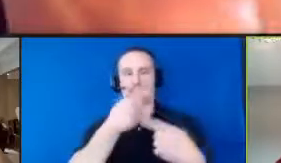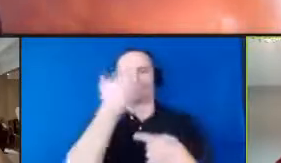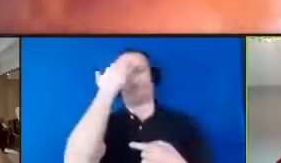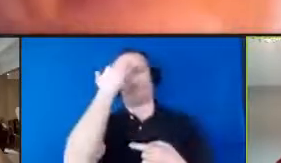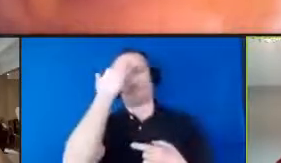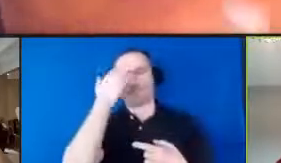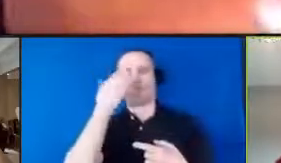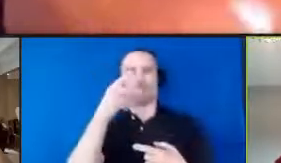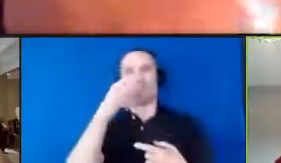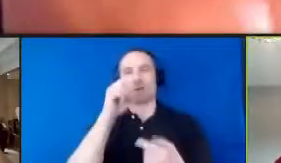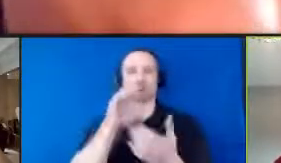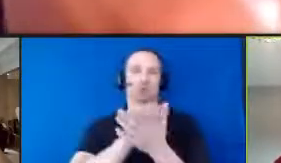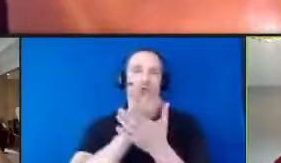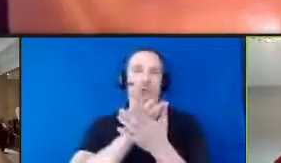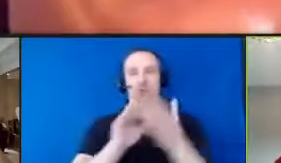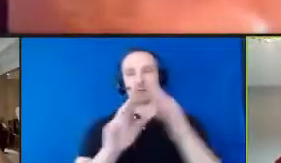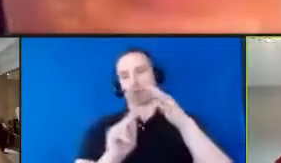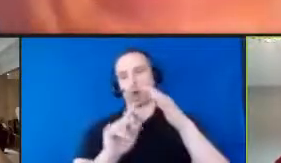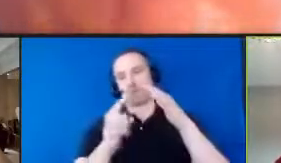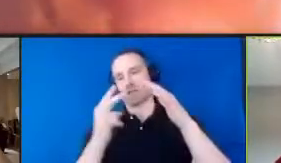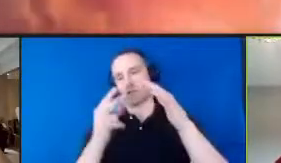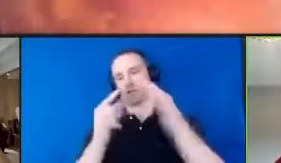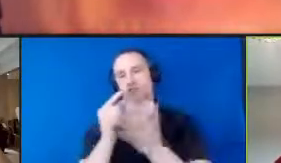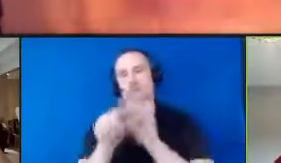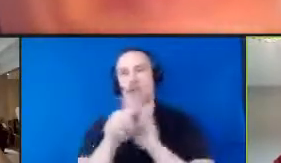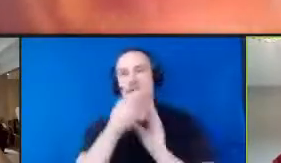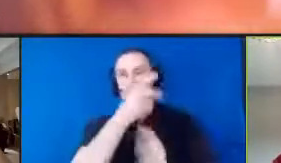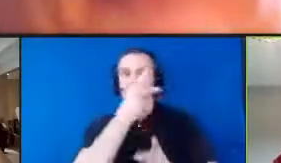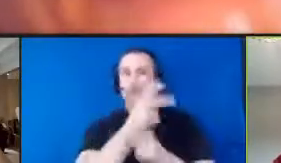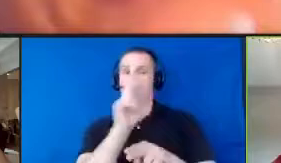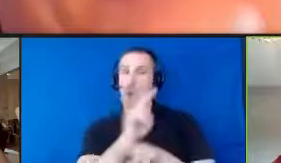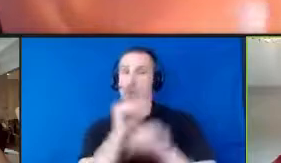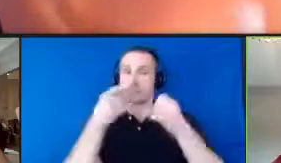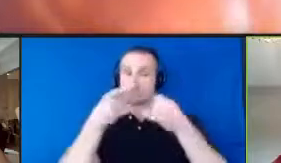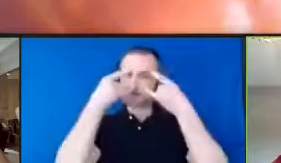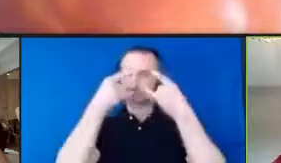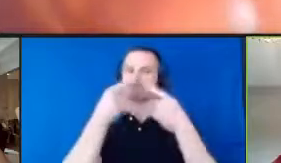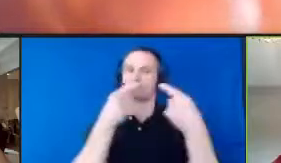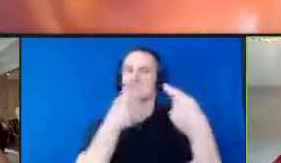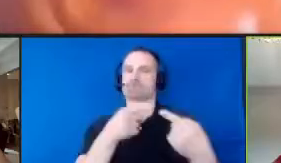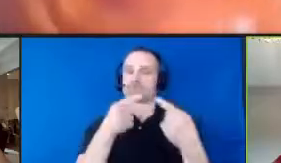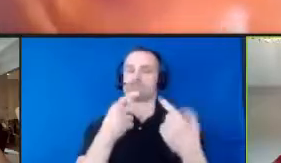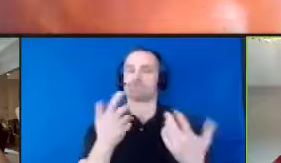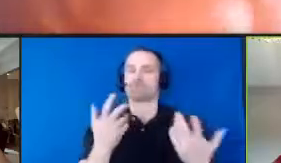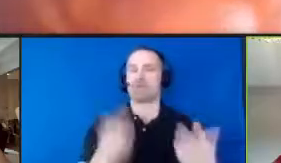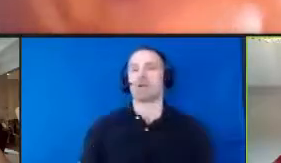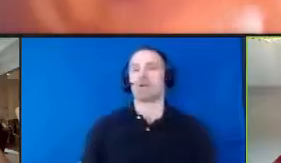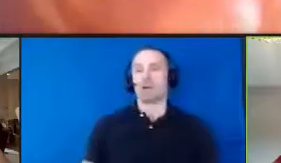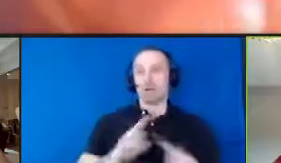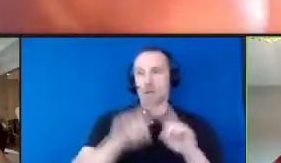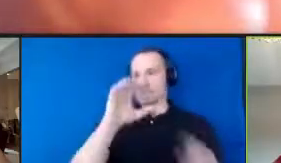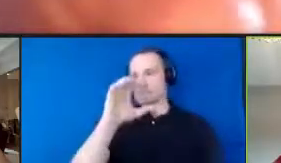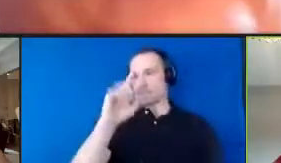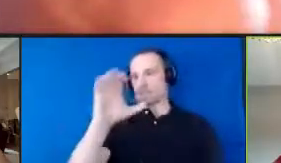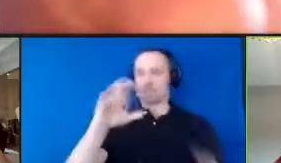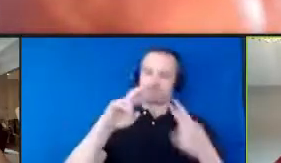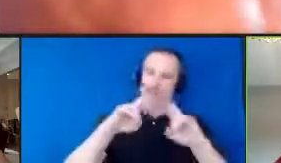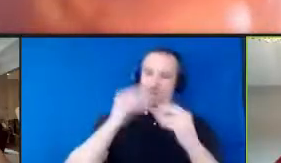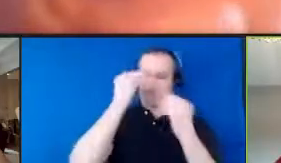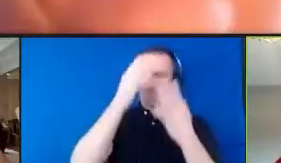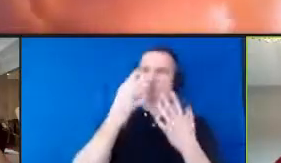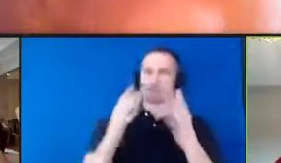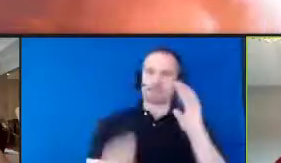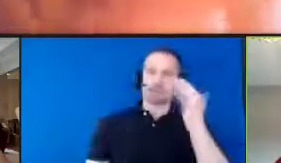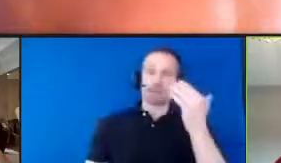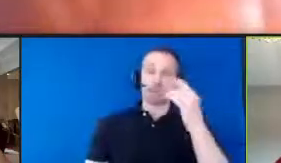preschool, kindergarten, first and second grade. But, CDC's looked at the data and it looks like kids can still go to